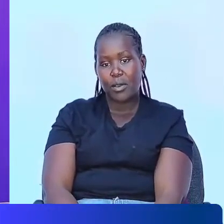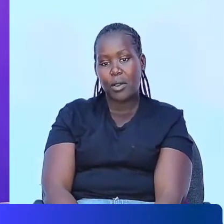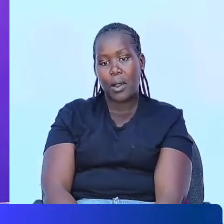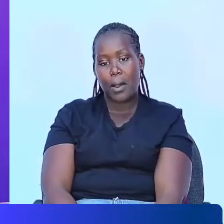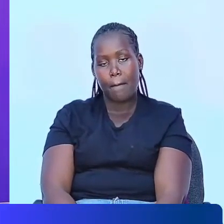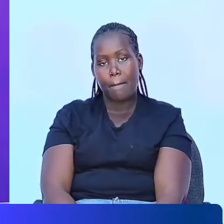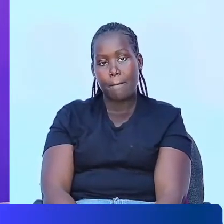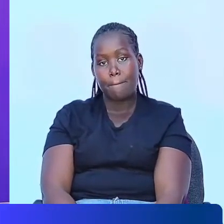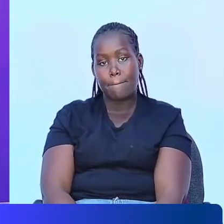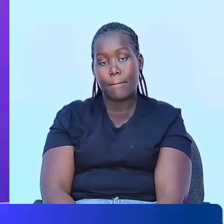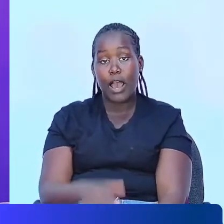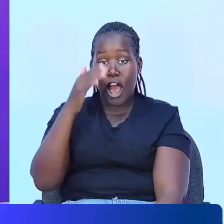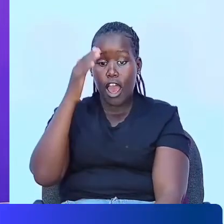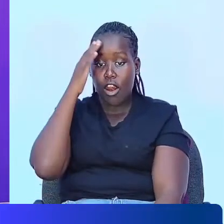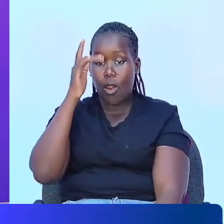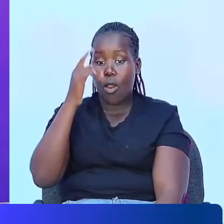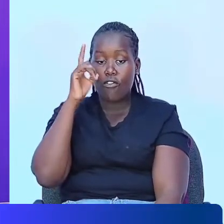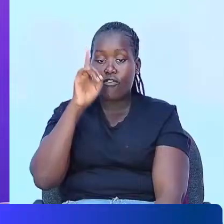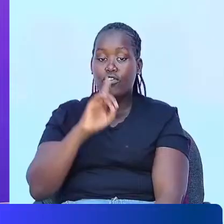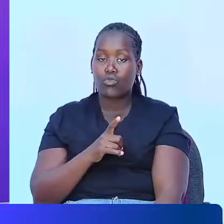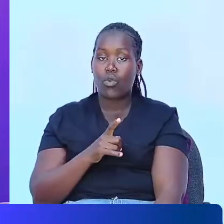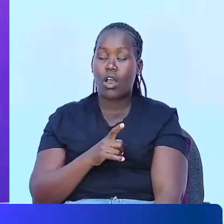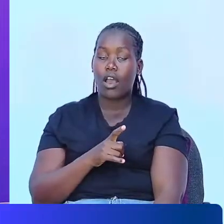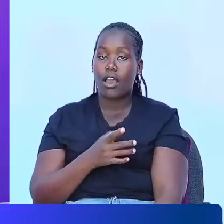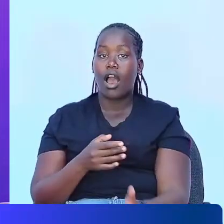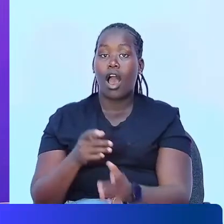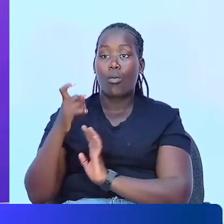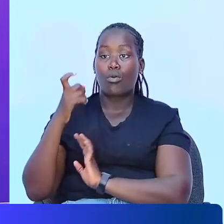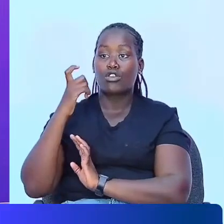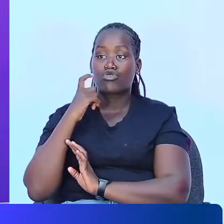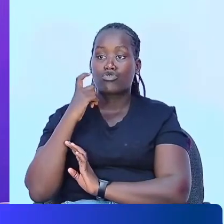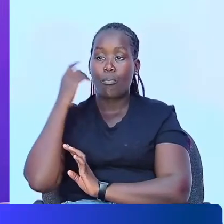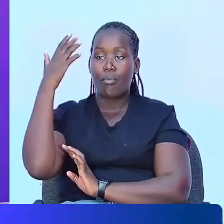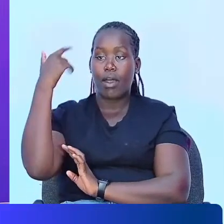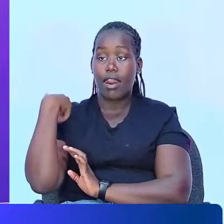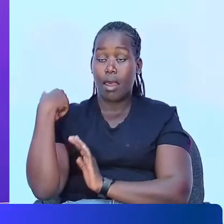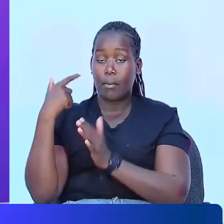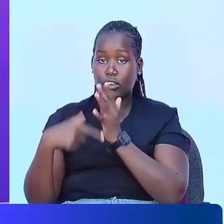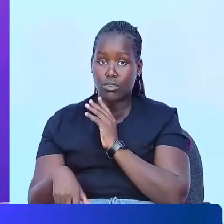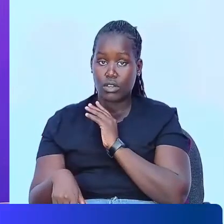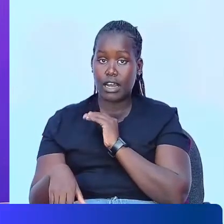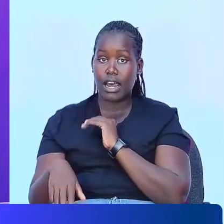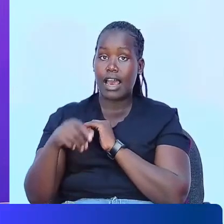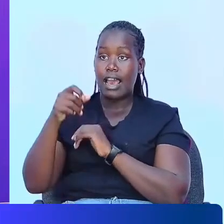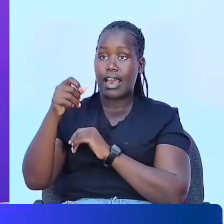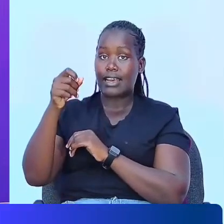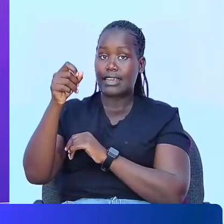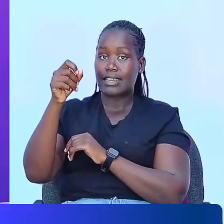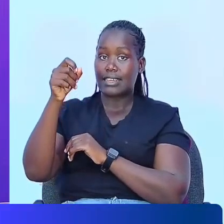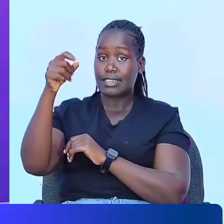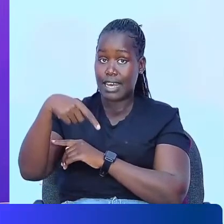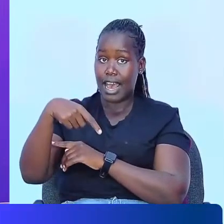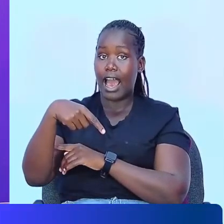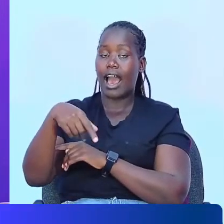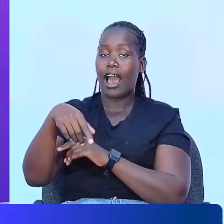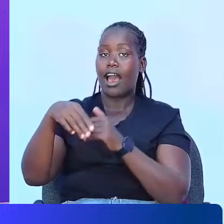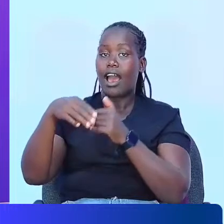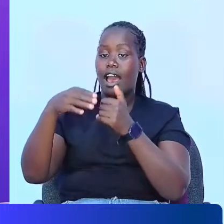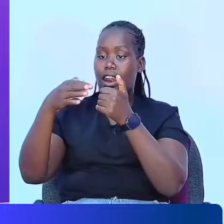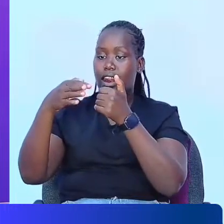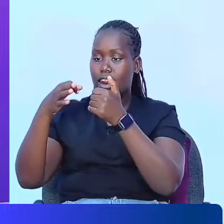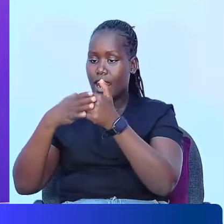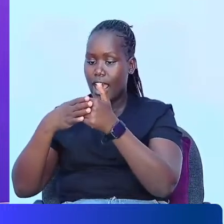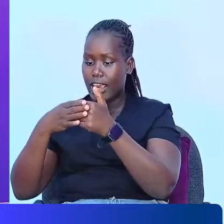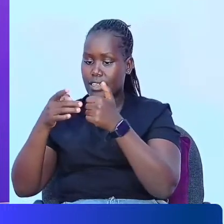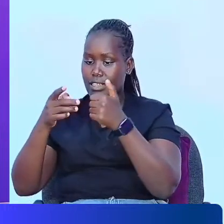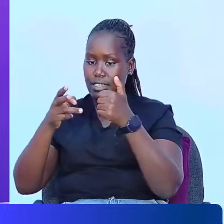So our one-stop shop number is star 977 hash. Yeah,